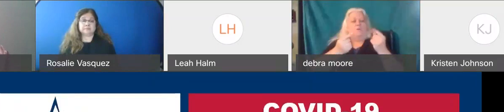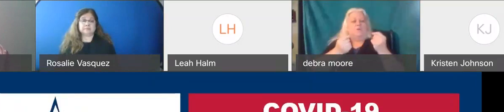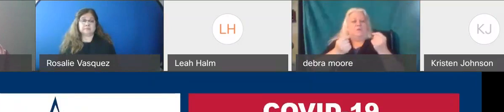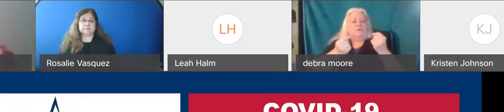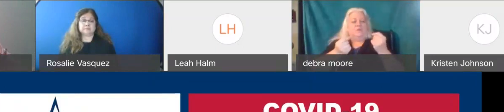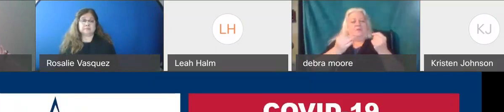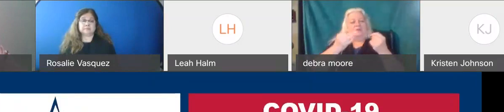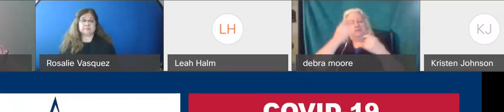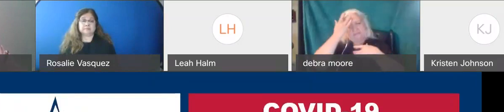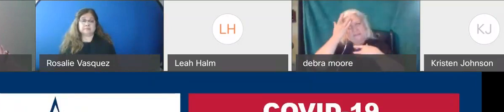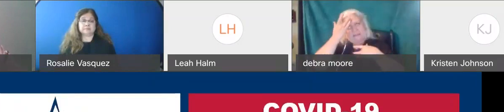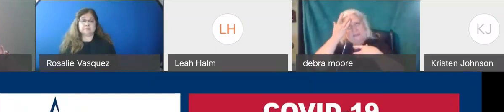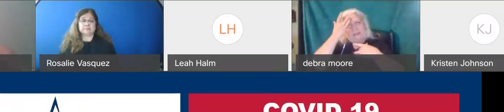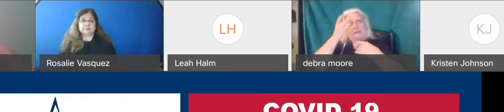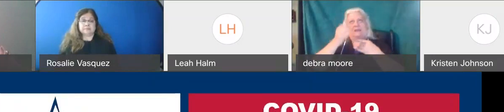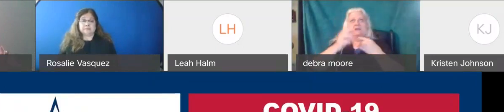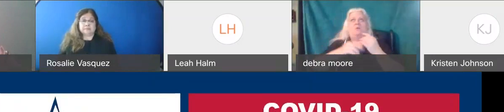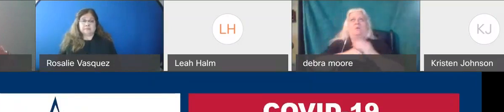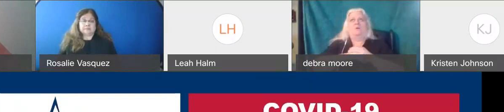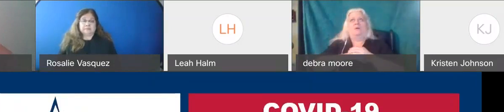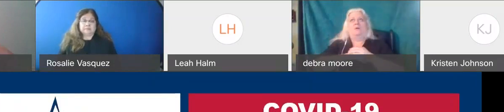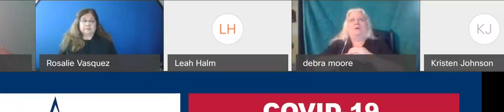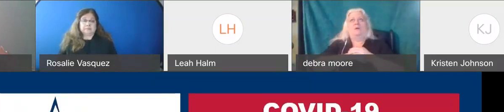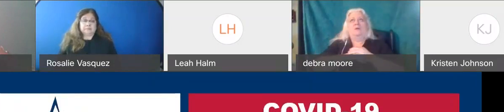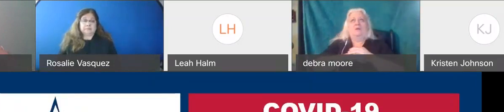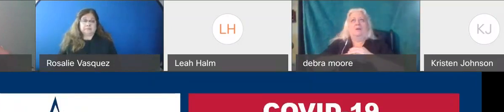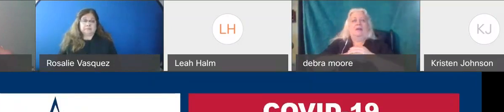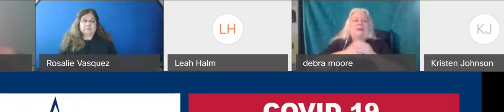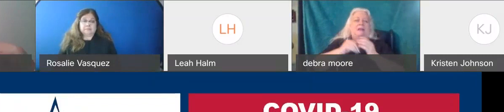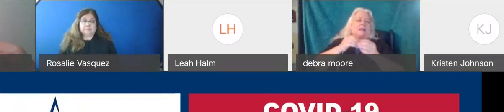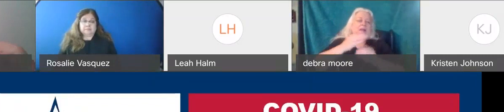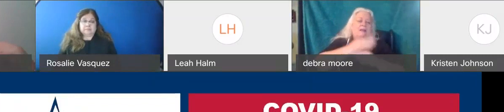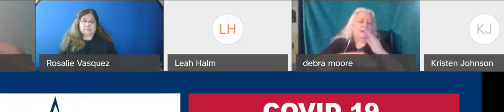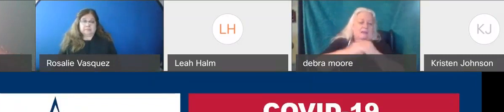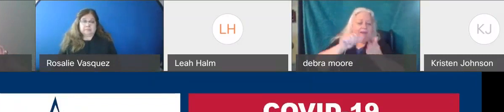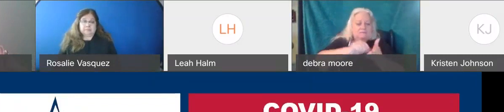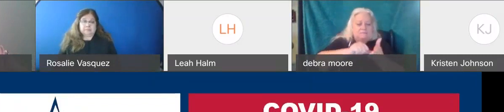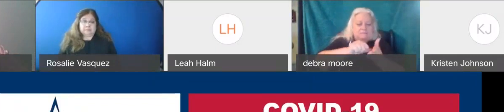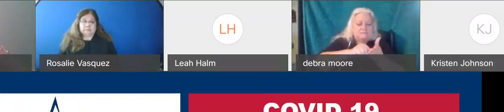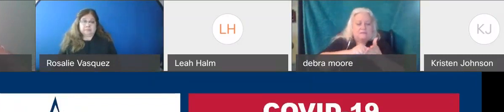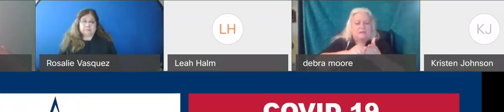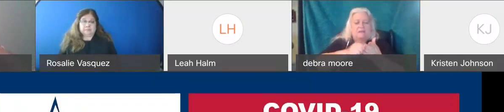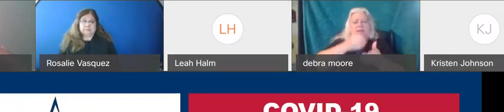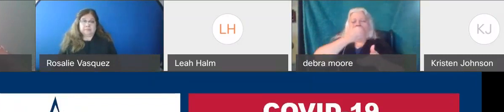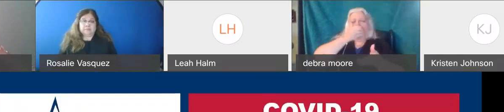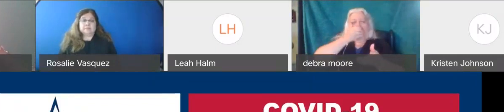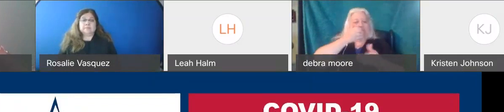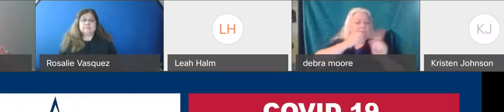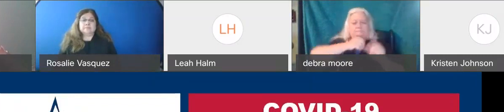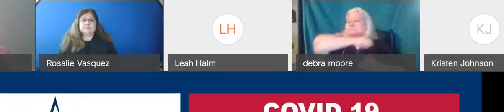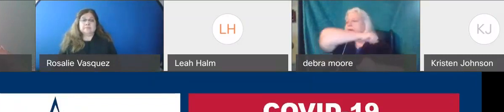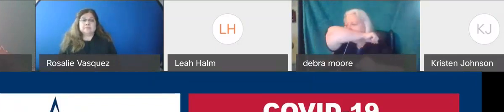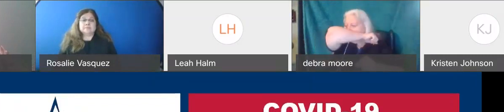sick, you know, with using hand sanitizer, covering your cough and sneezes, cleaning and